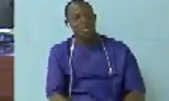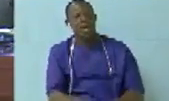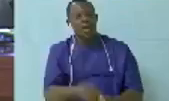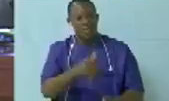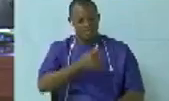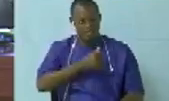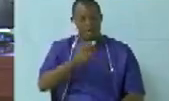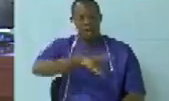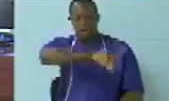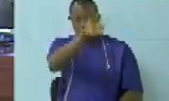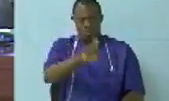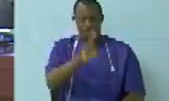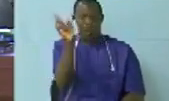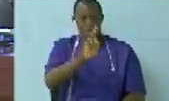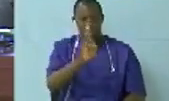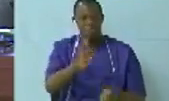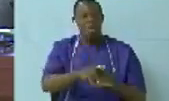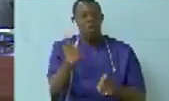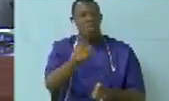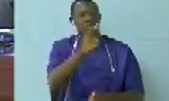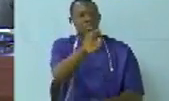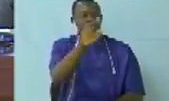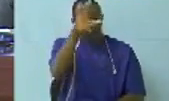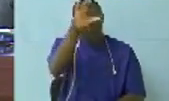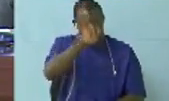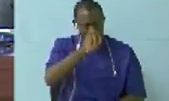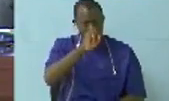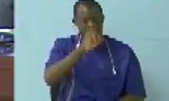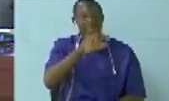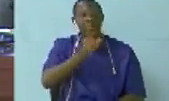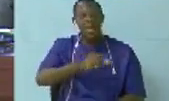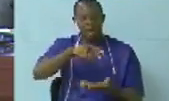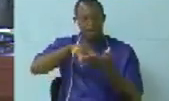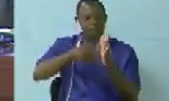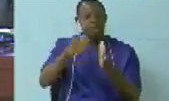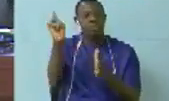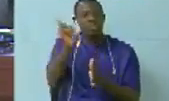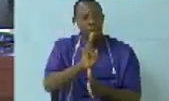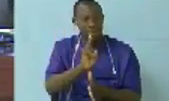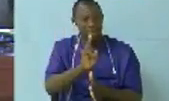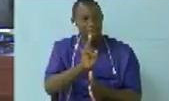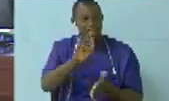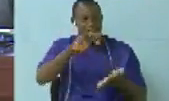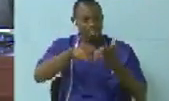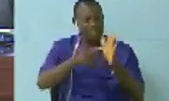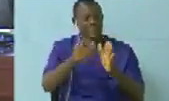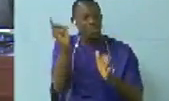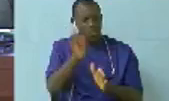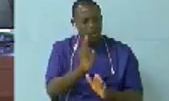My question is, what did you understand him to mean?